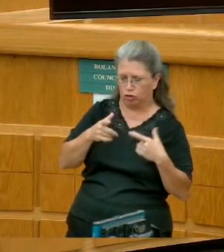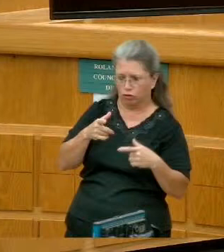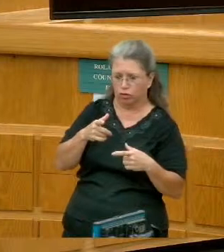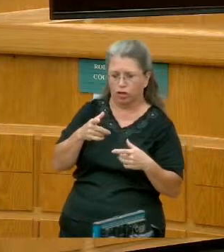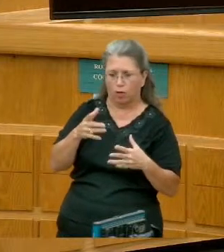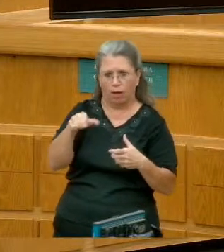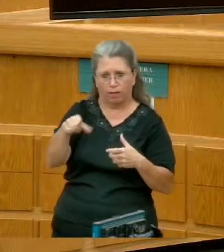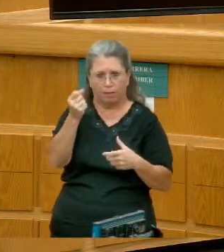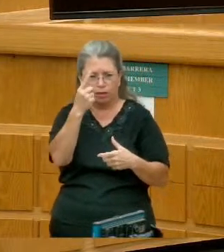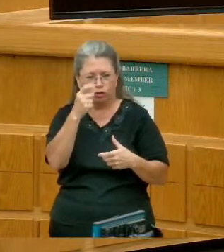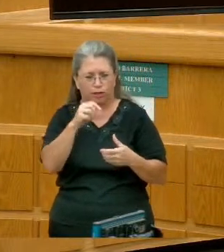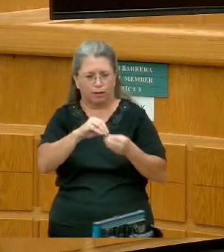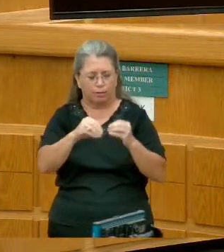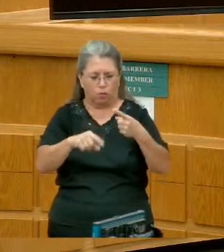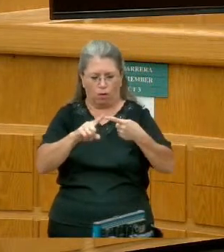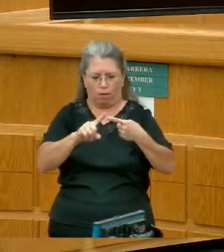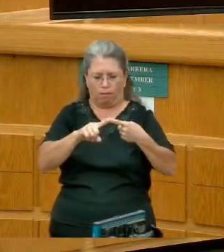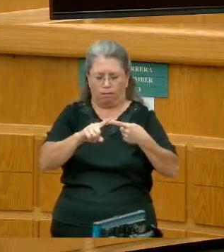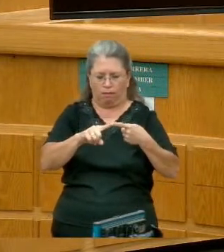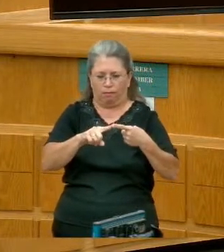in this particular